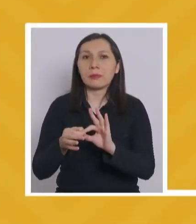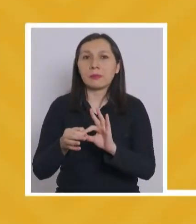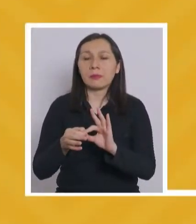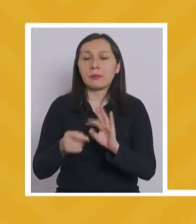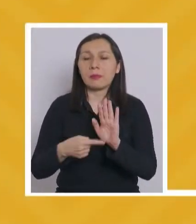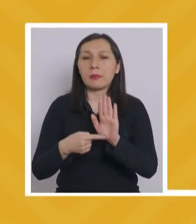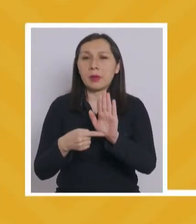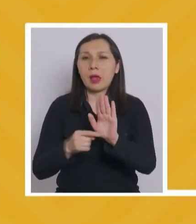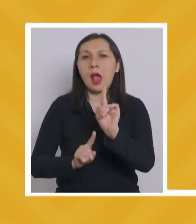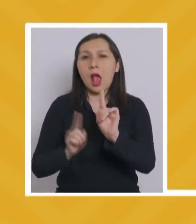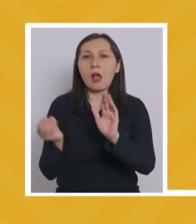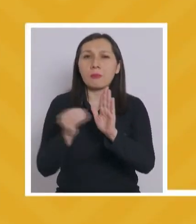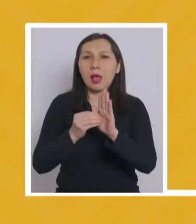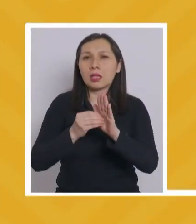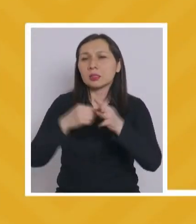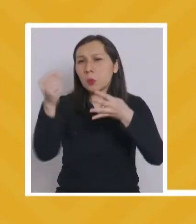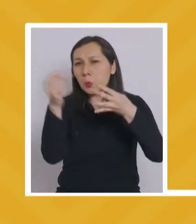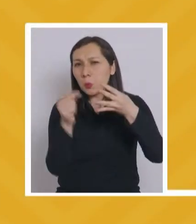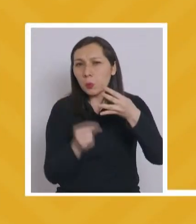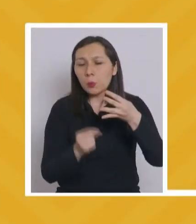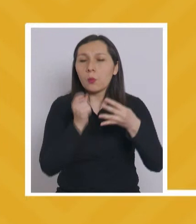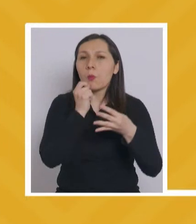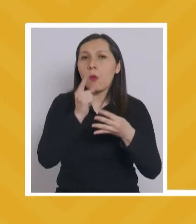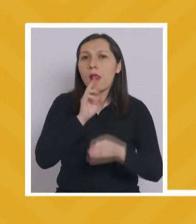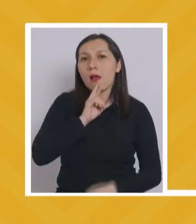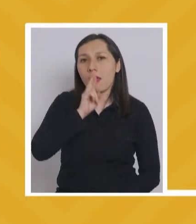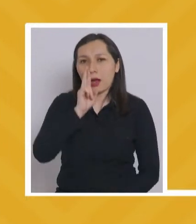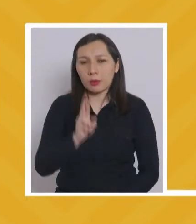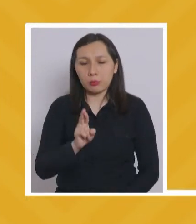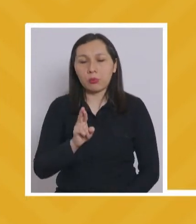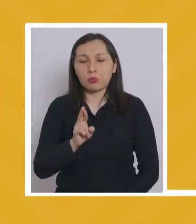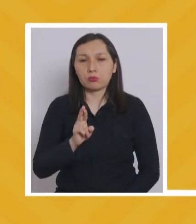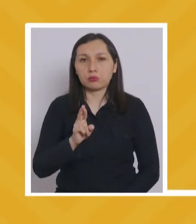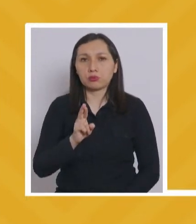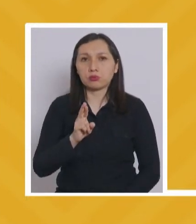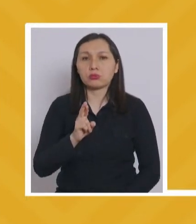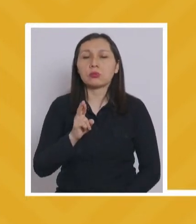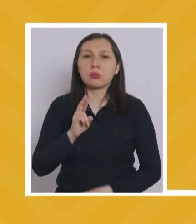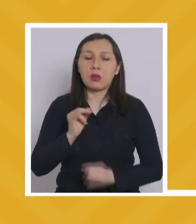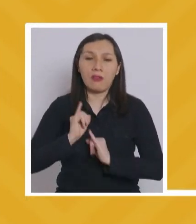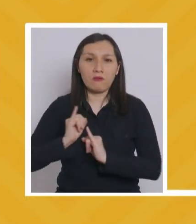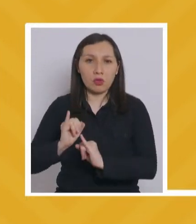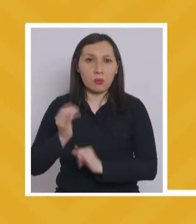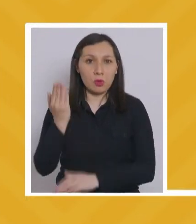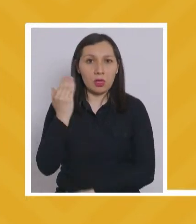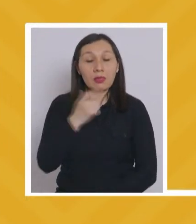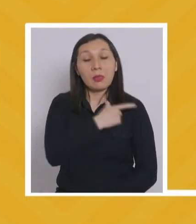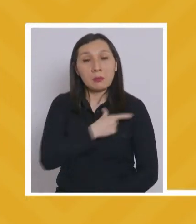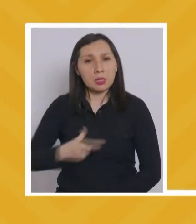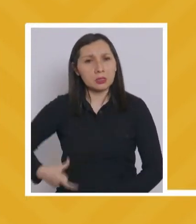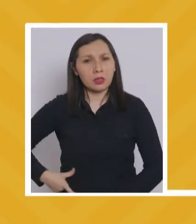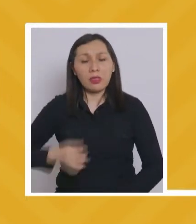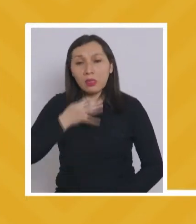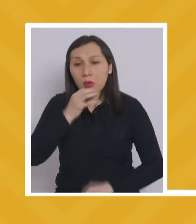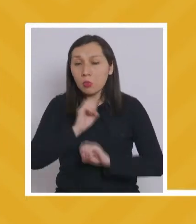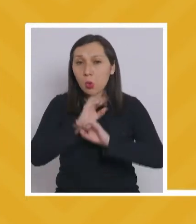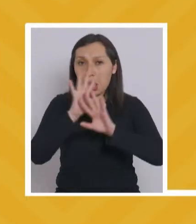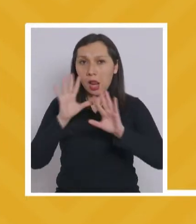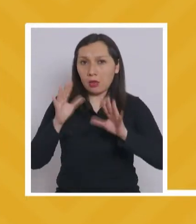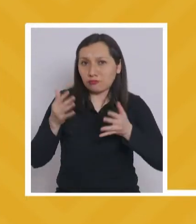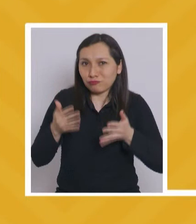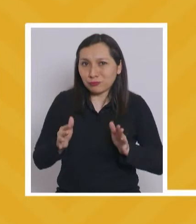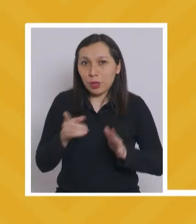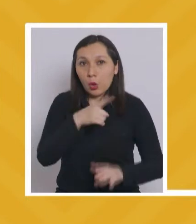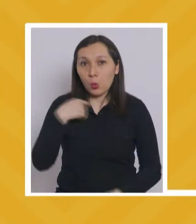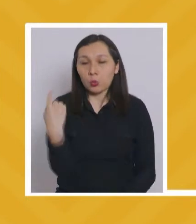doing in order to give you some more details about the results that our President informed